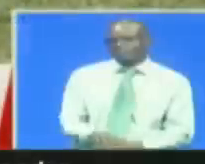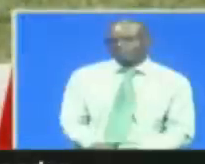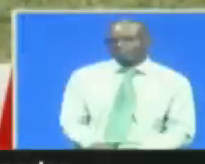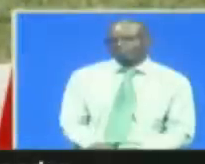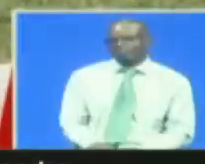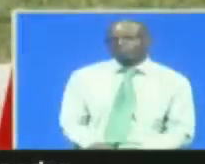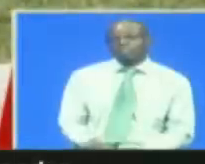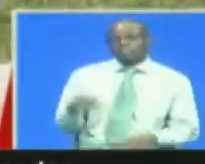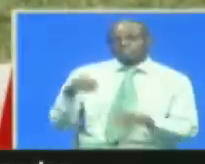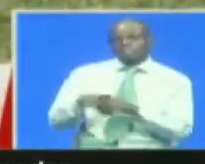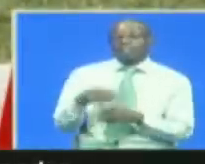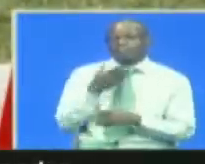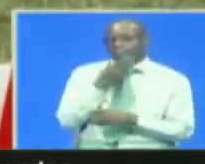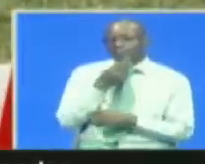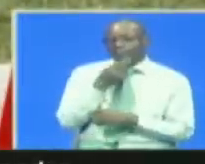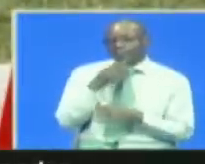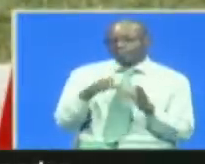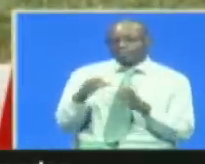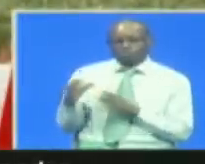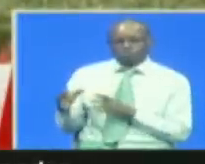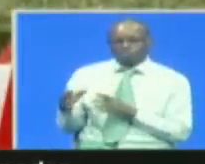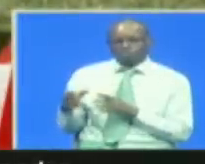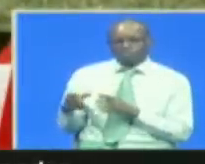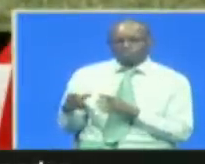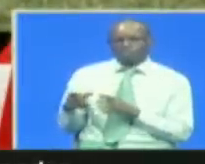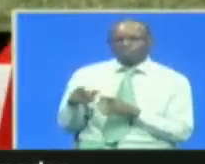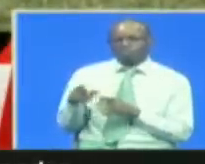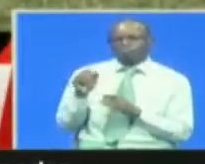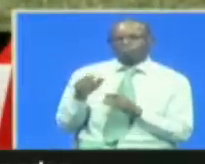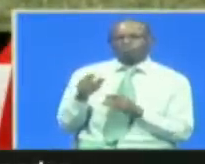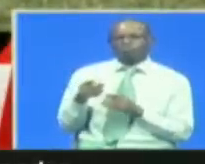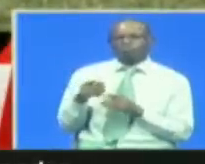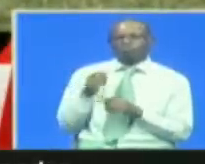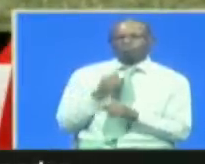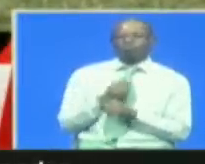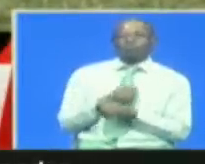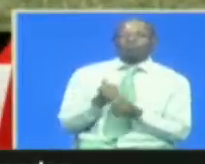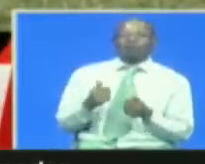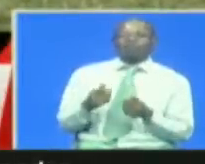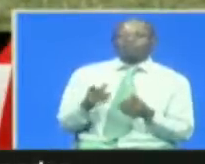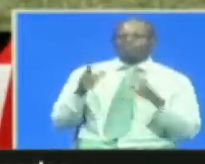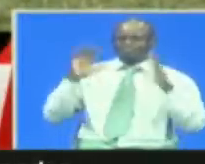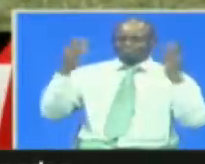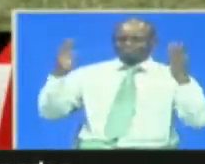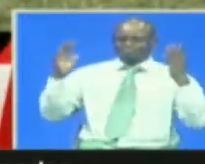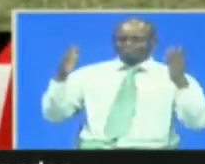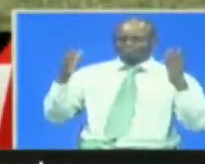In men category, you are likely maybe to perform well, and we celebrate that.